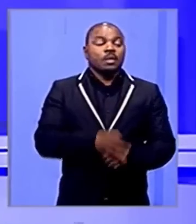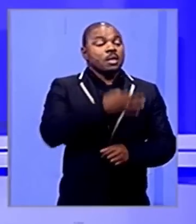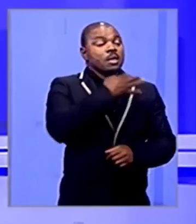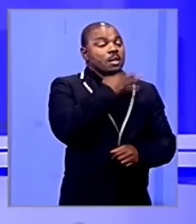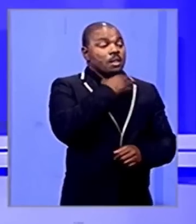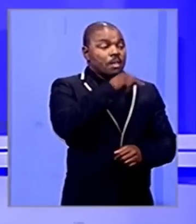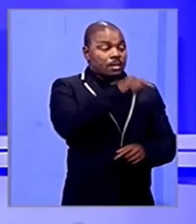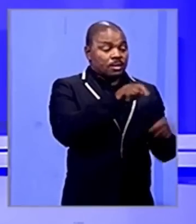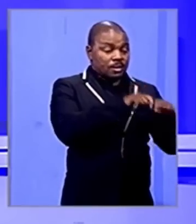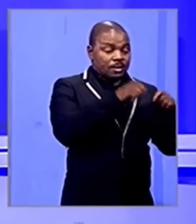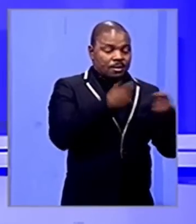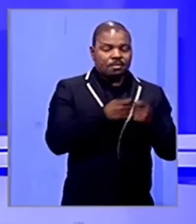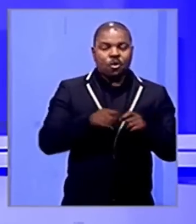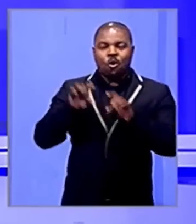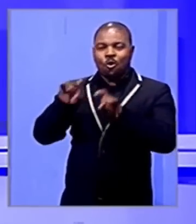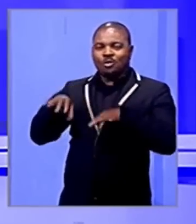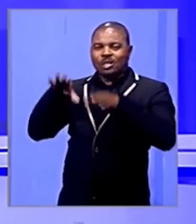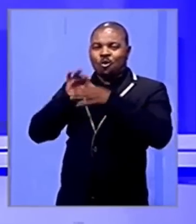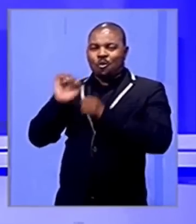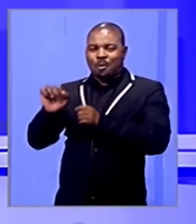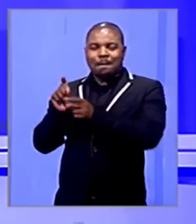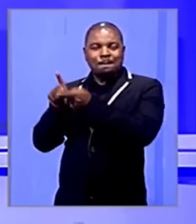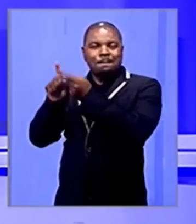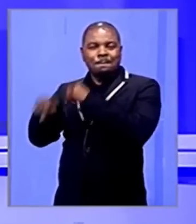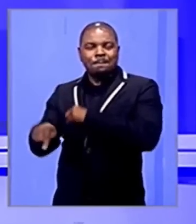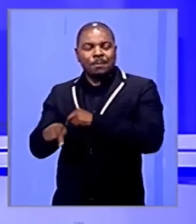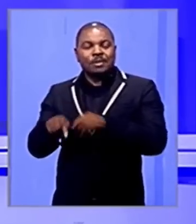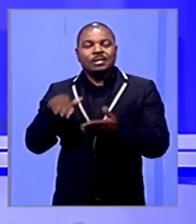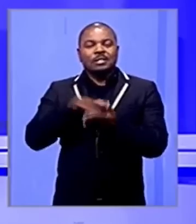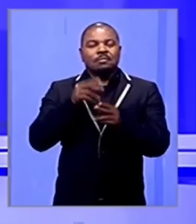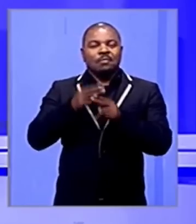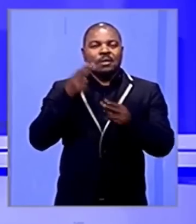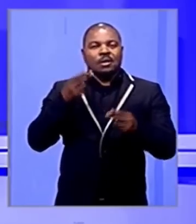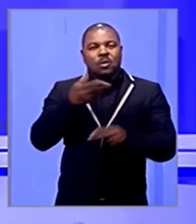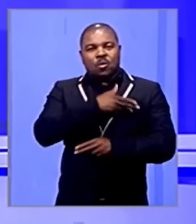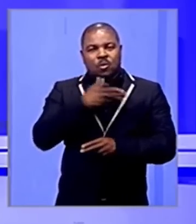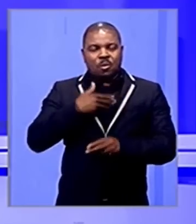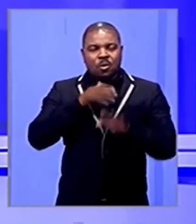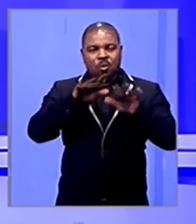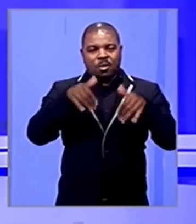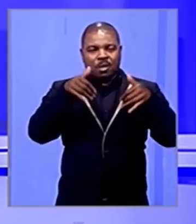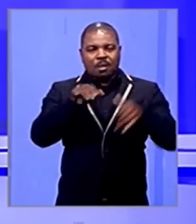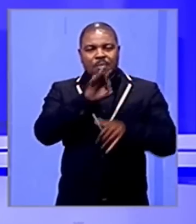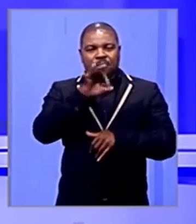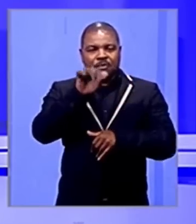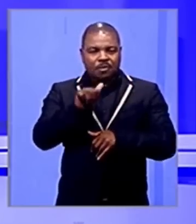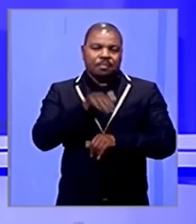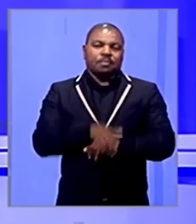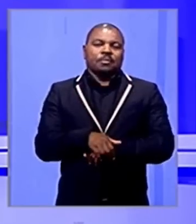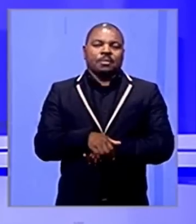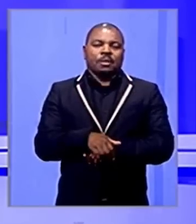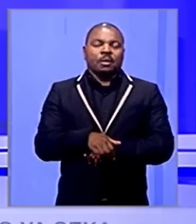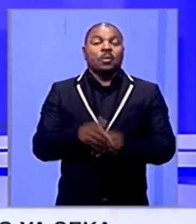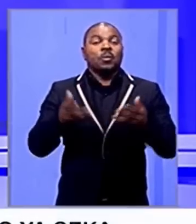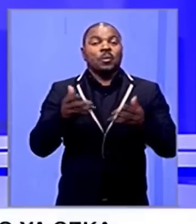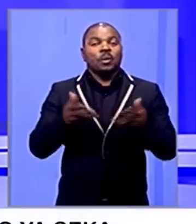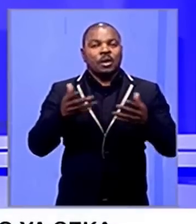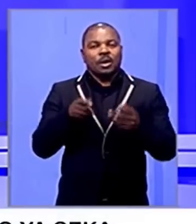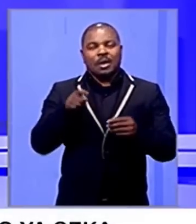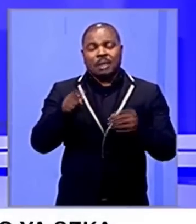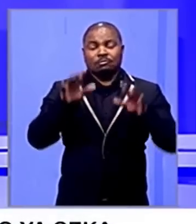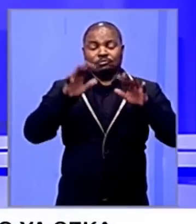England e fentse baamogedi Australia mo se ka makgaolakgang sa kgaisano ya sejana sa lefatshe sa basadi sa FIFA kwa stadiumong se se